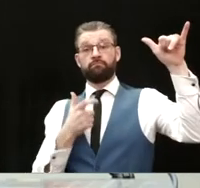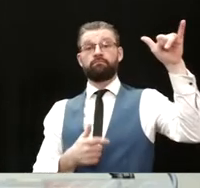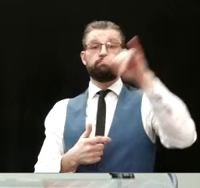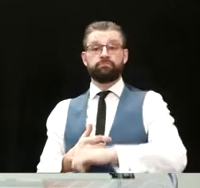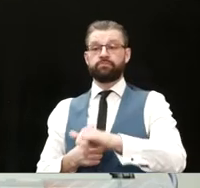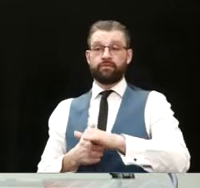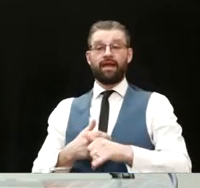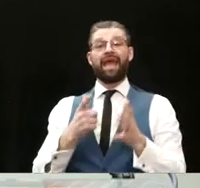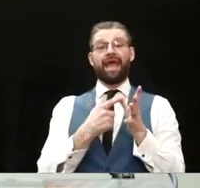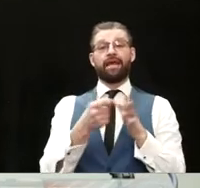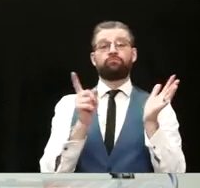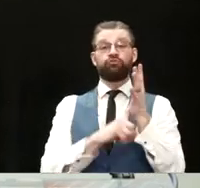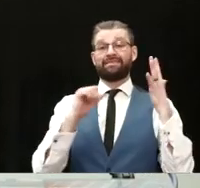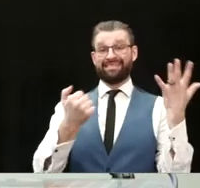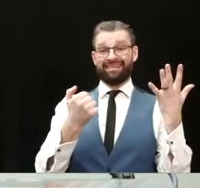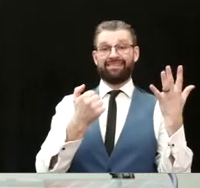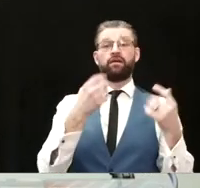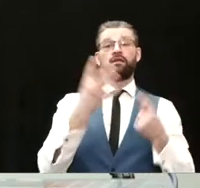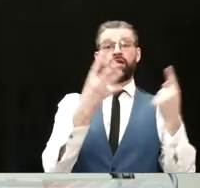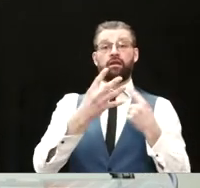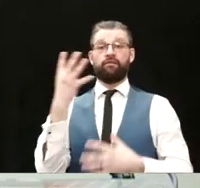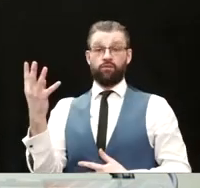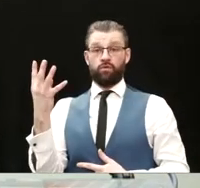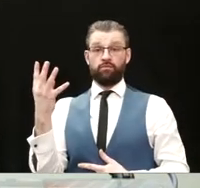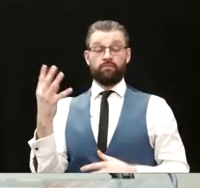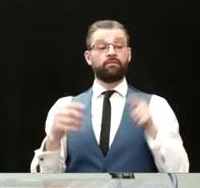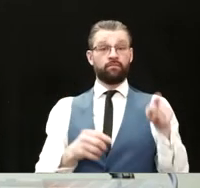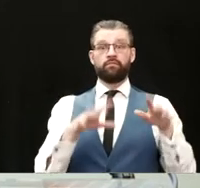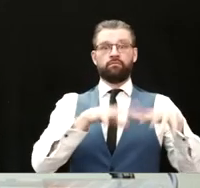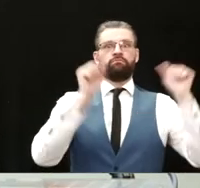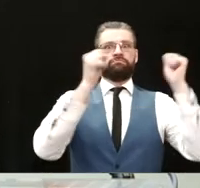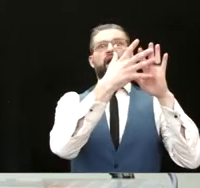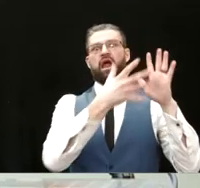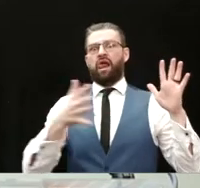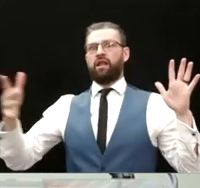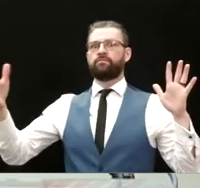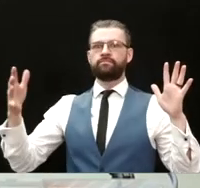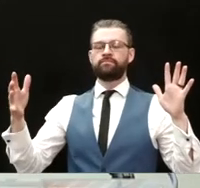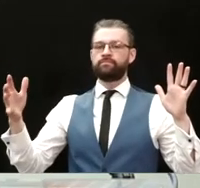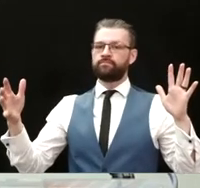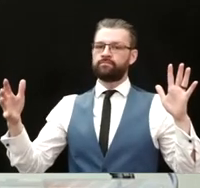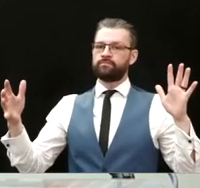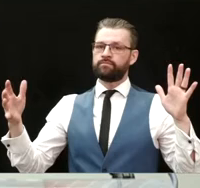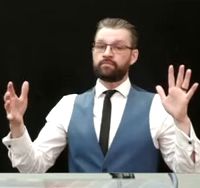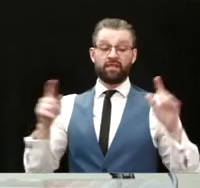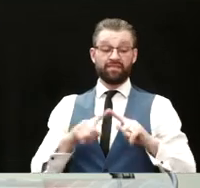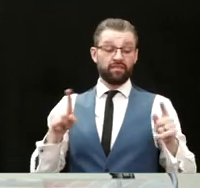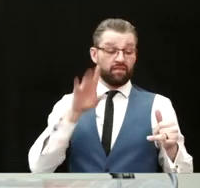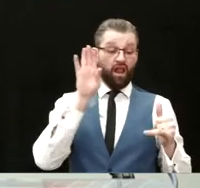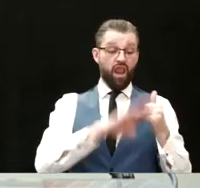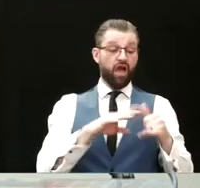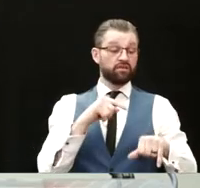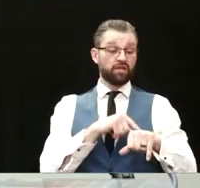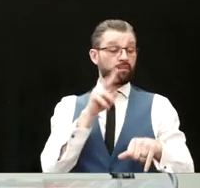April 1994, and 100 dark days began. It was the last time I saw